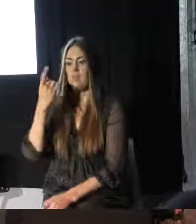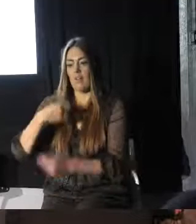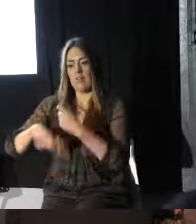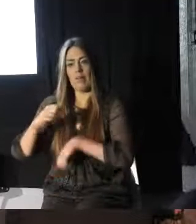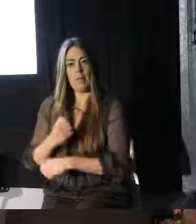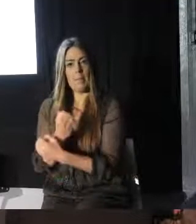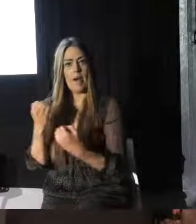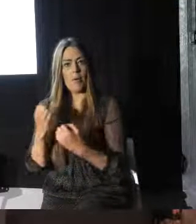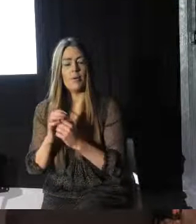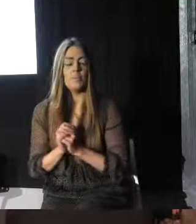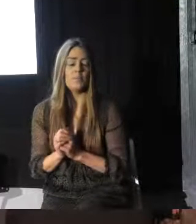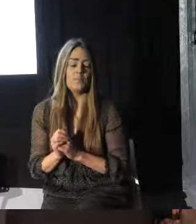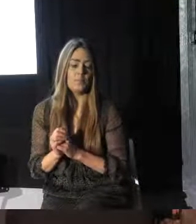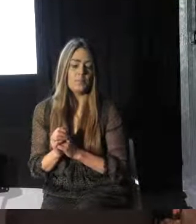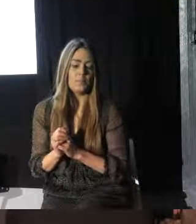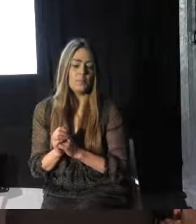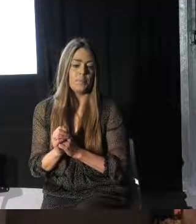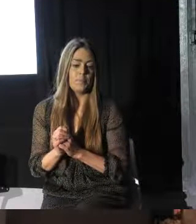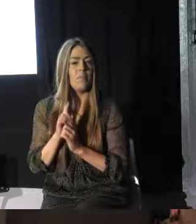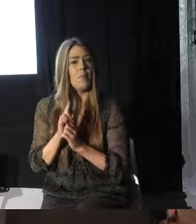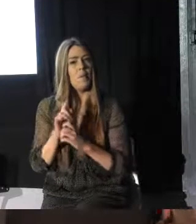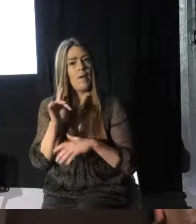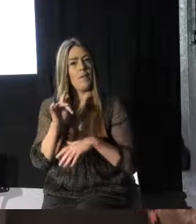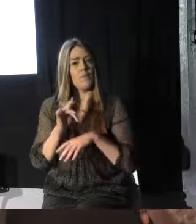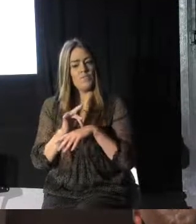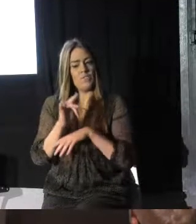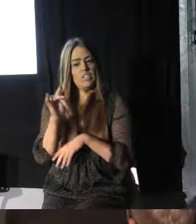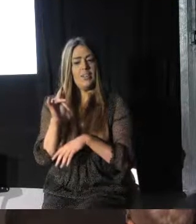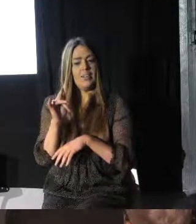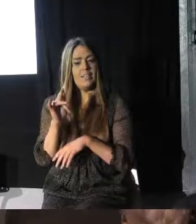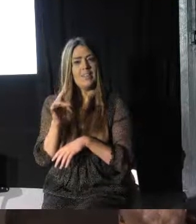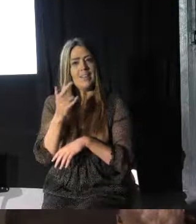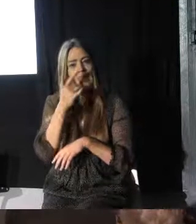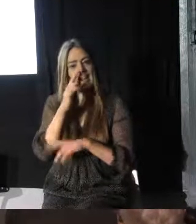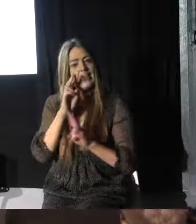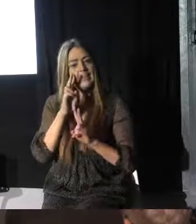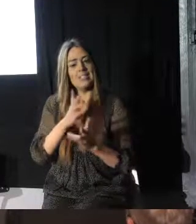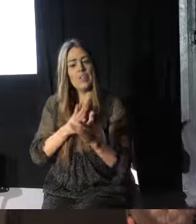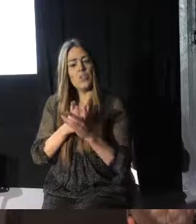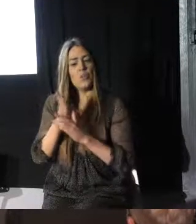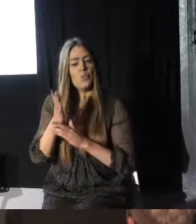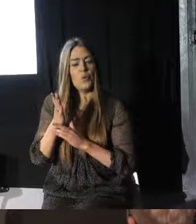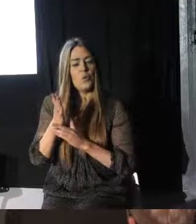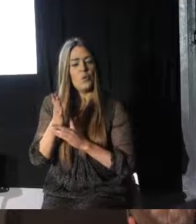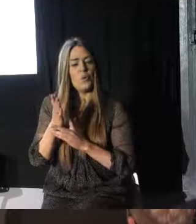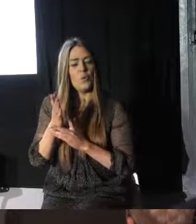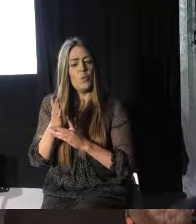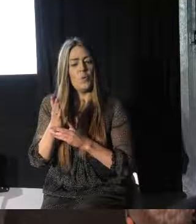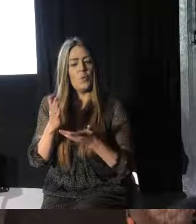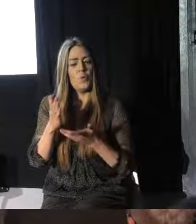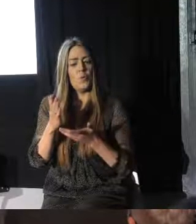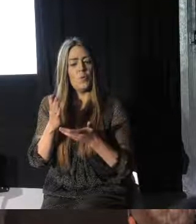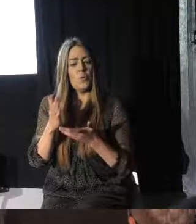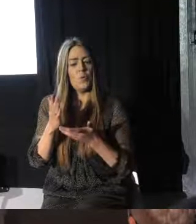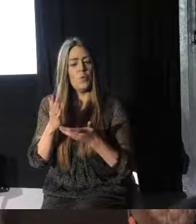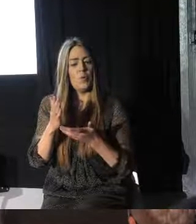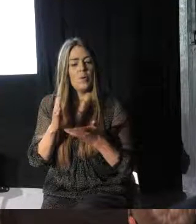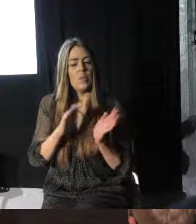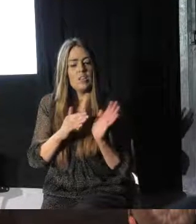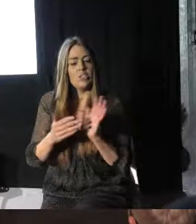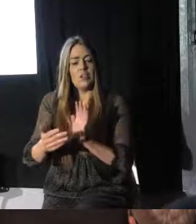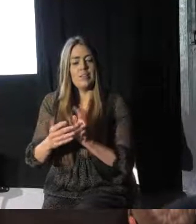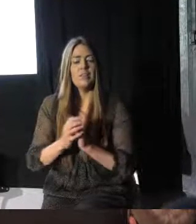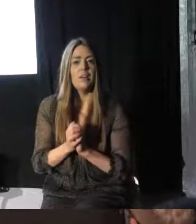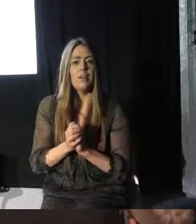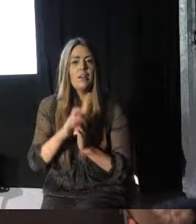power. But that fragility we see as well in the work, in the curatorial gesture. So to